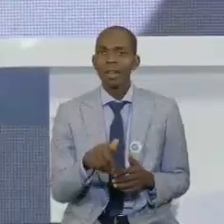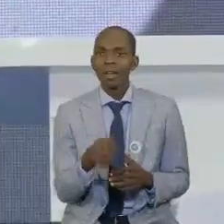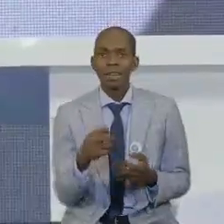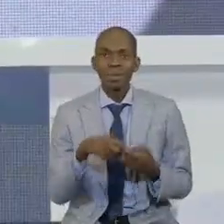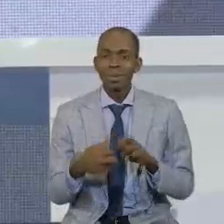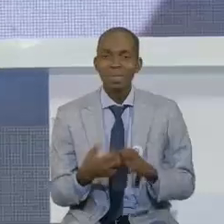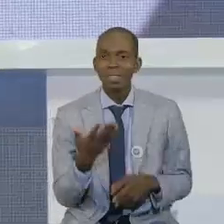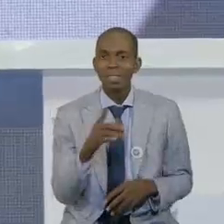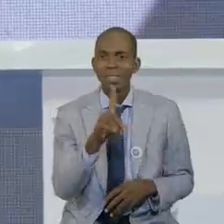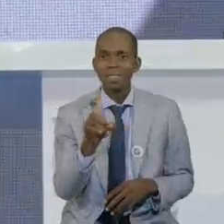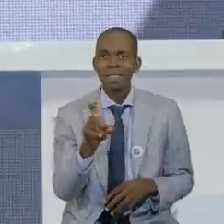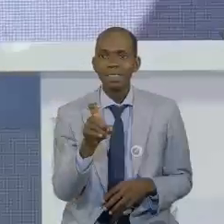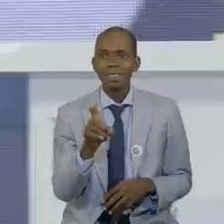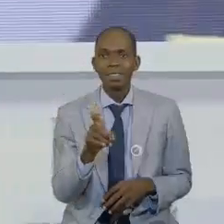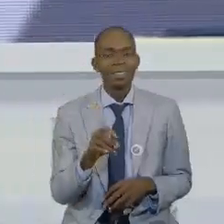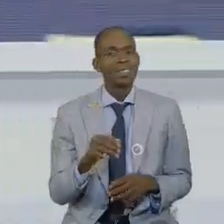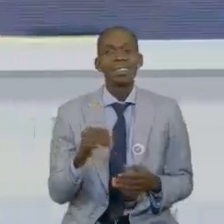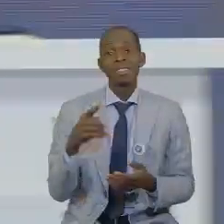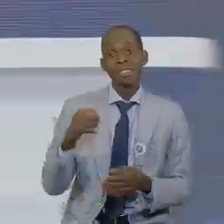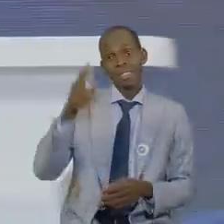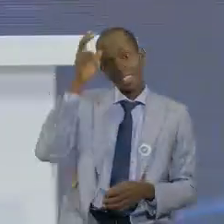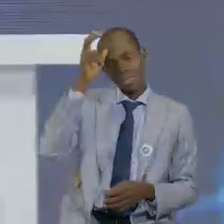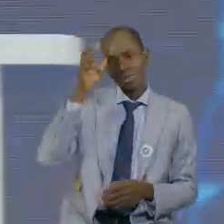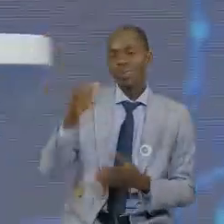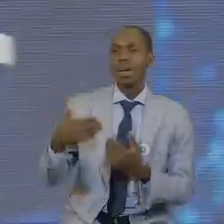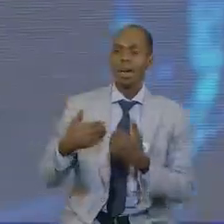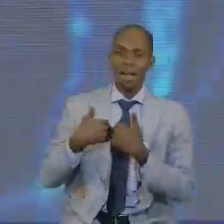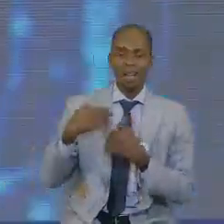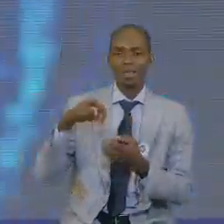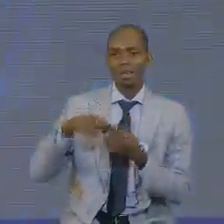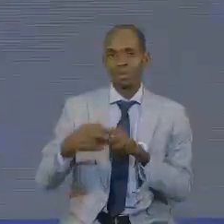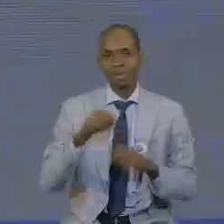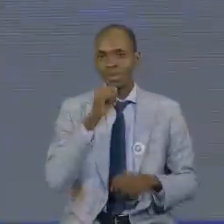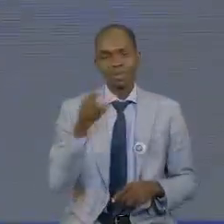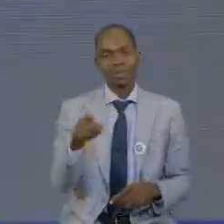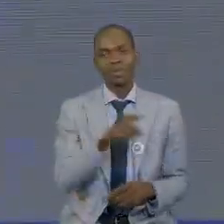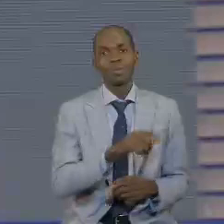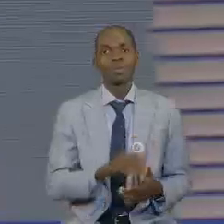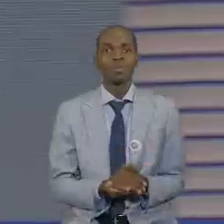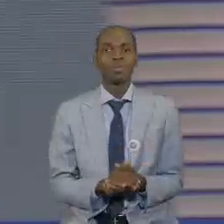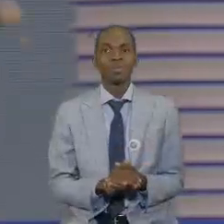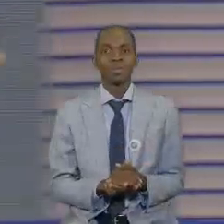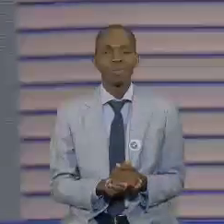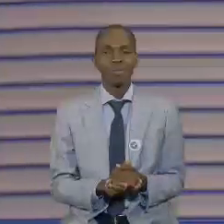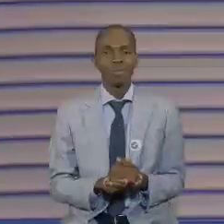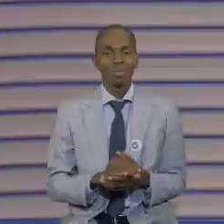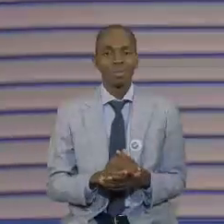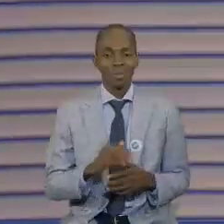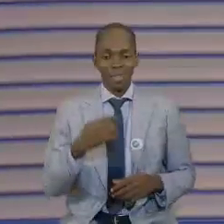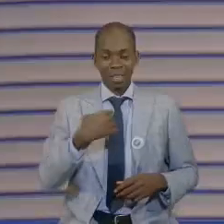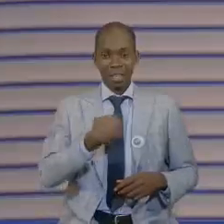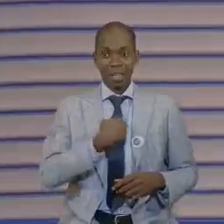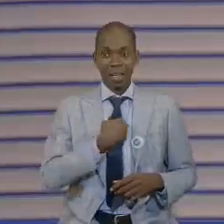No problem. It's the devil that has a problem. C'est le diable qui a un problème. I have the promises of